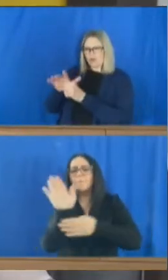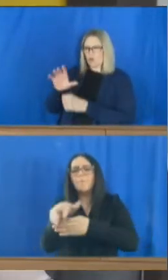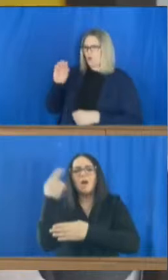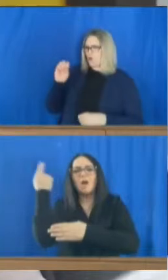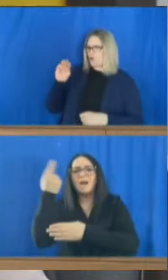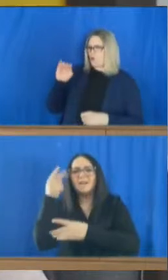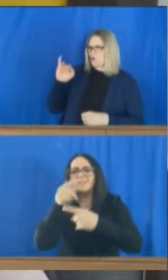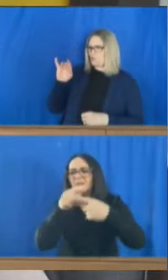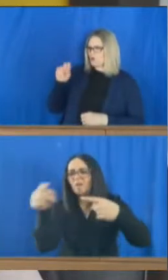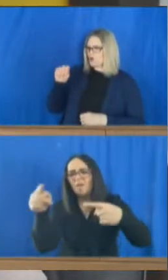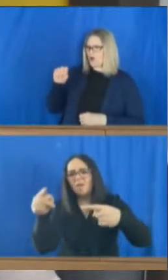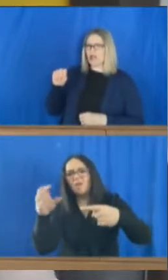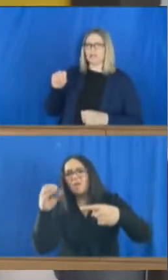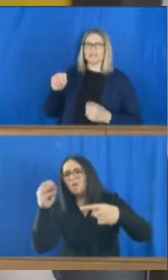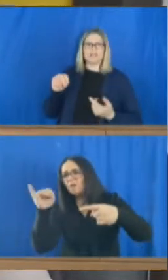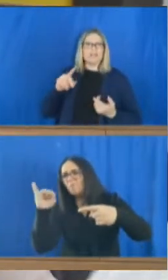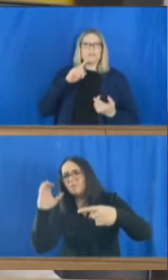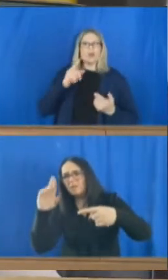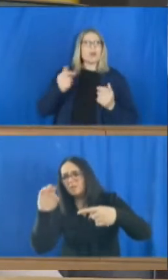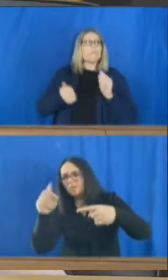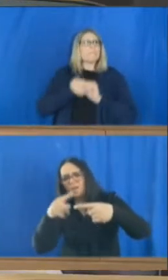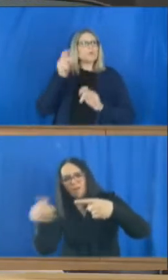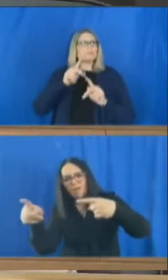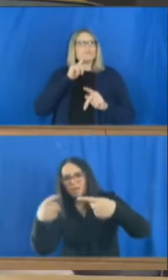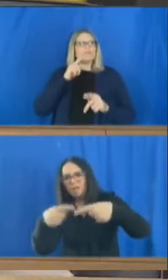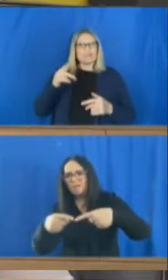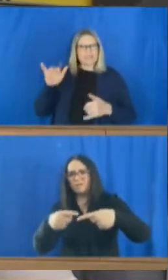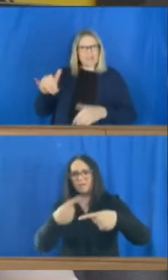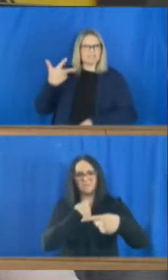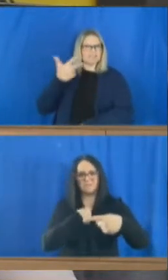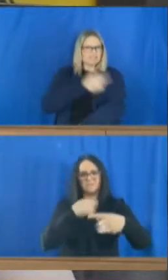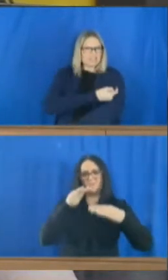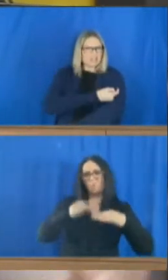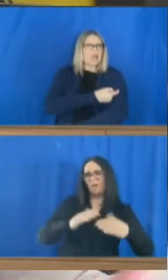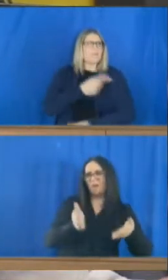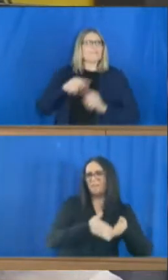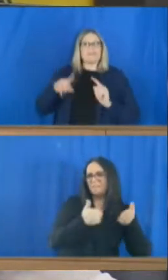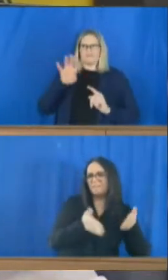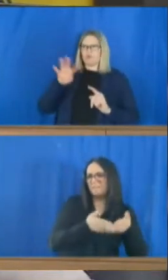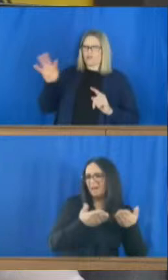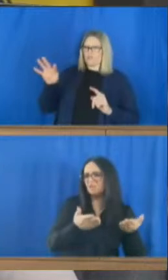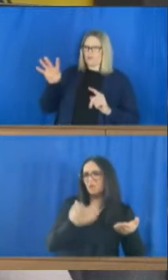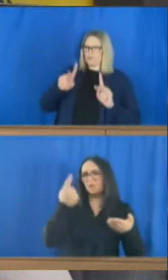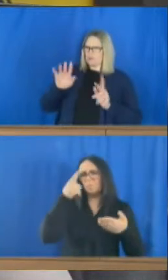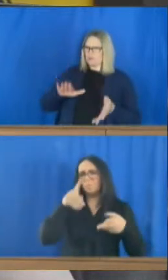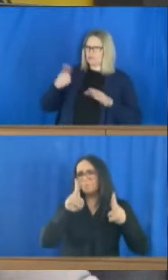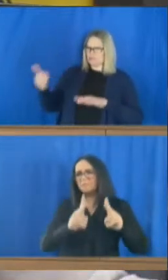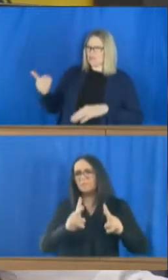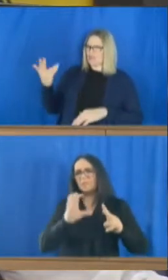explanation for why so many New Brunswickers are dying from this disease, and were these recent deaths Omicron cases?